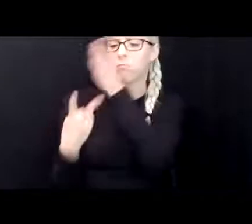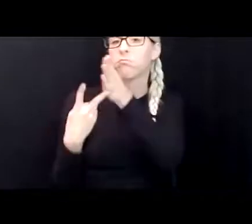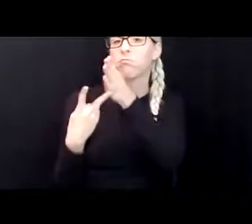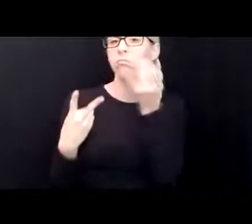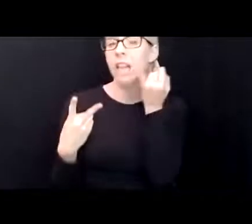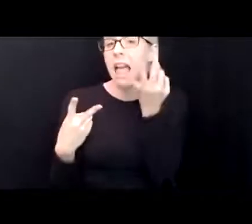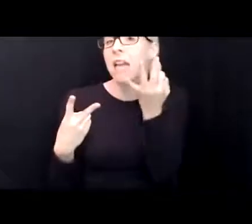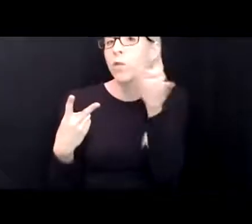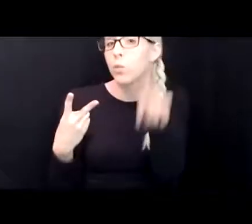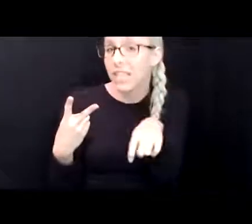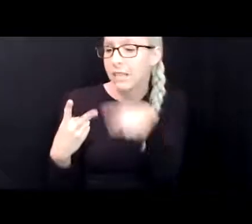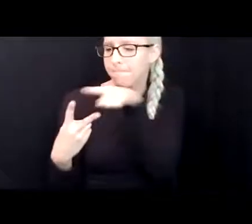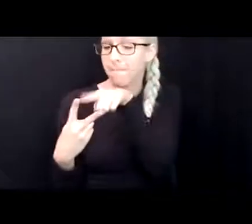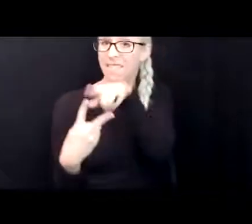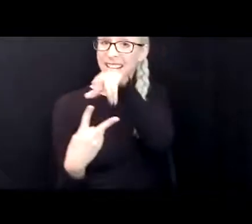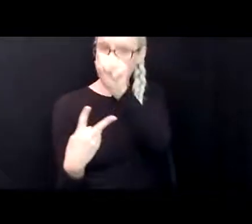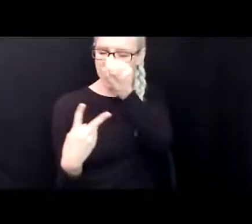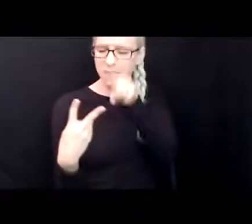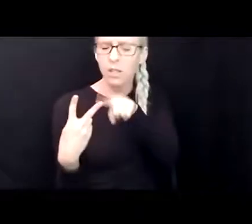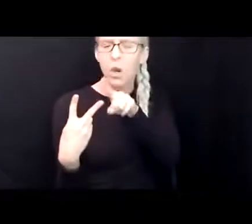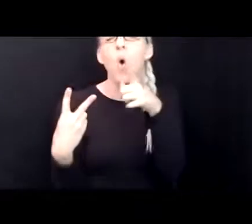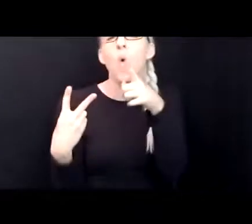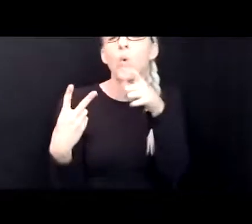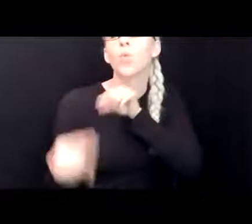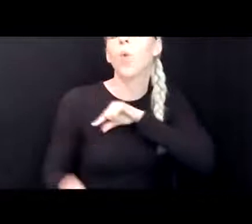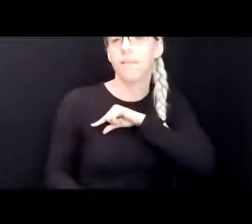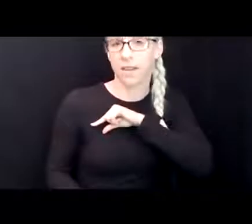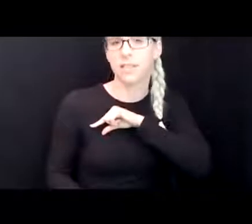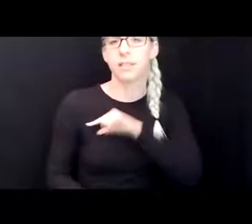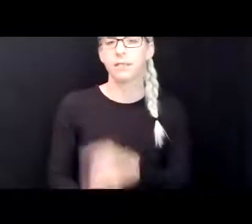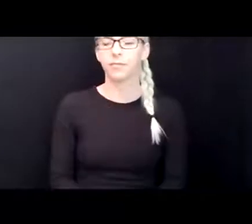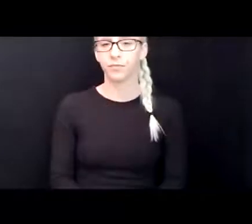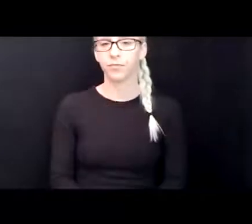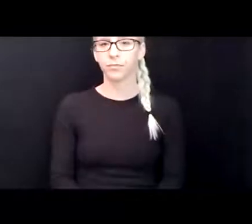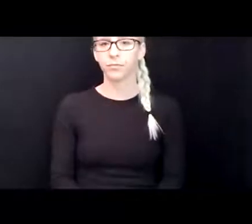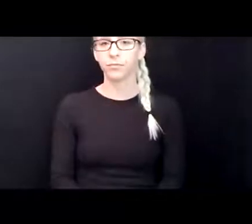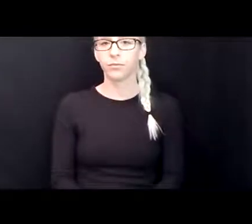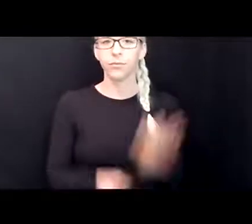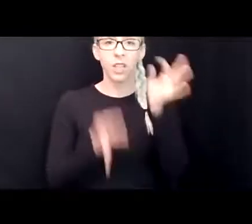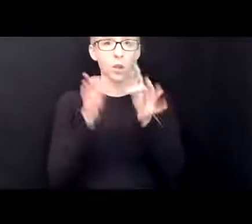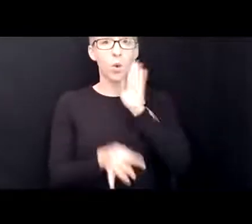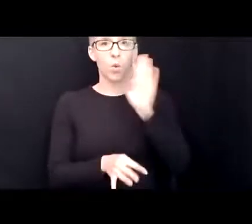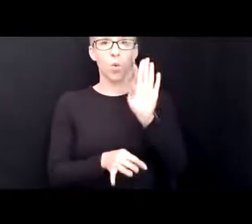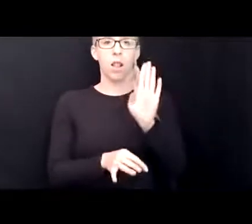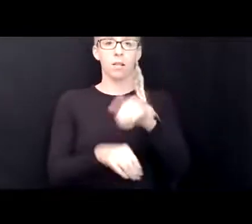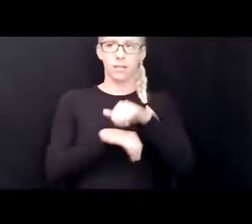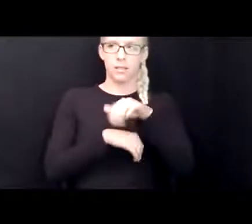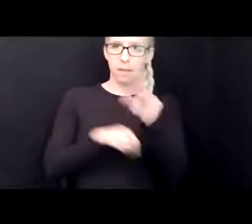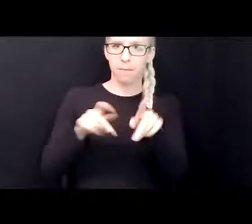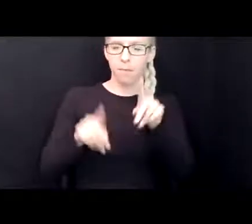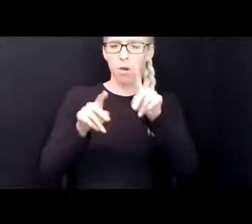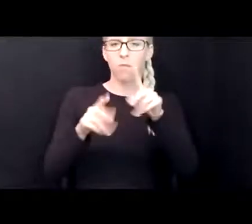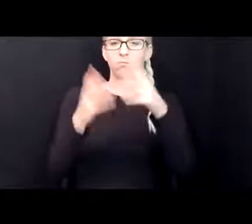they need a guardian, who's going to serve, who's going to qualify in that role? And the court's going to send out an examining committee, we'll talk about them in